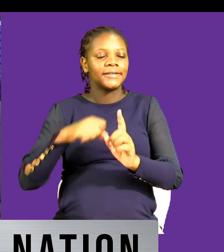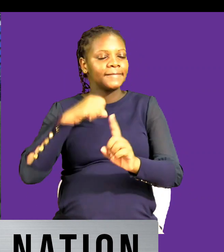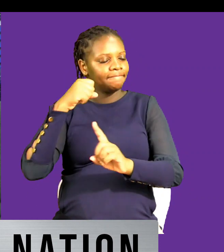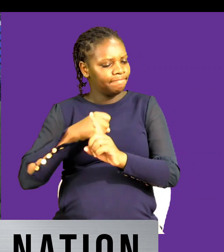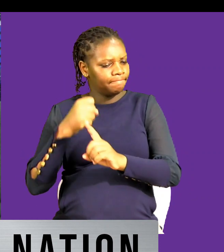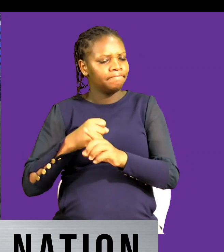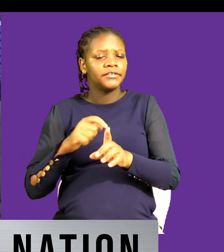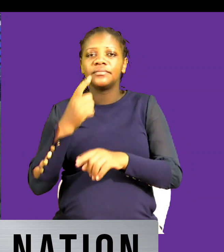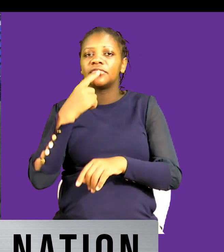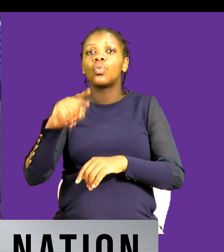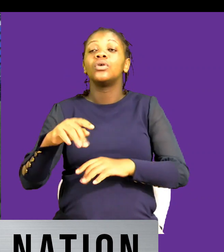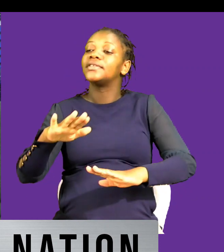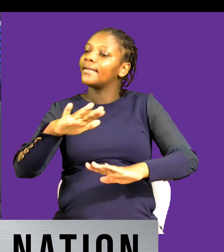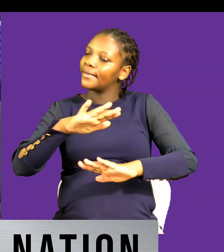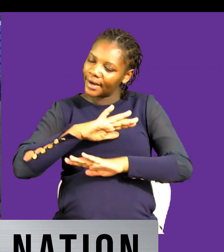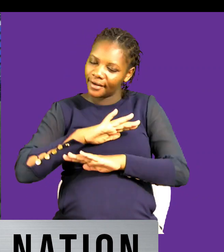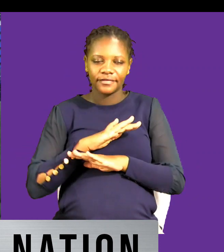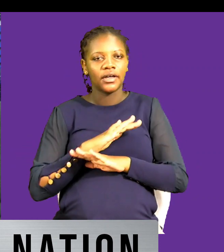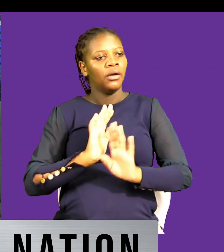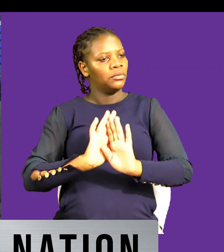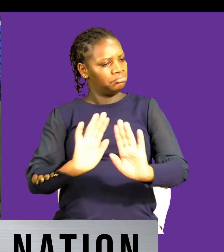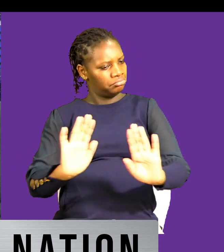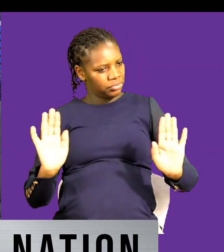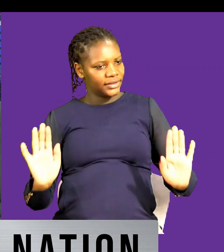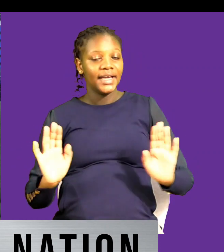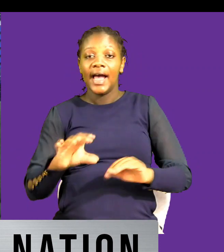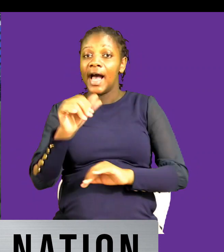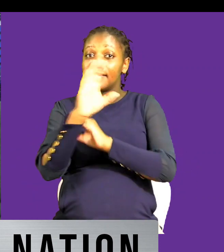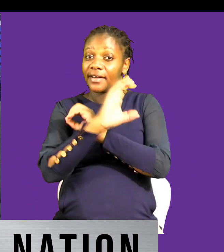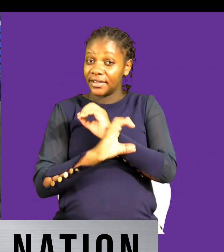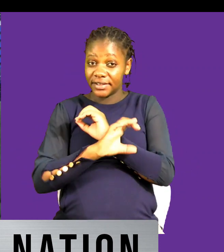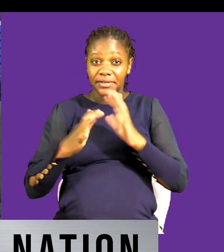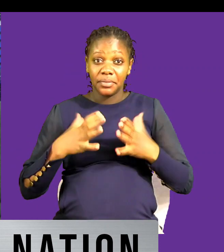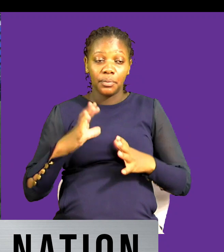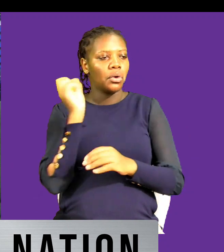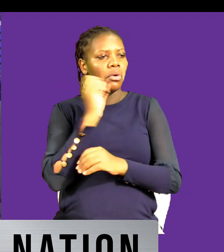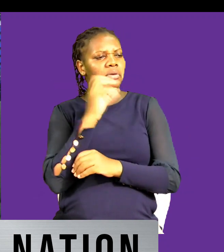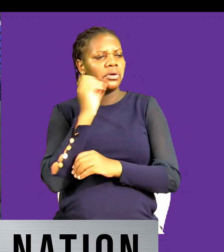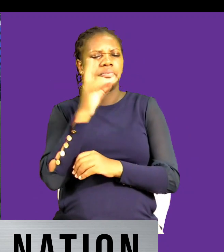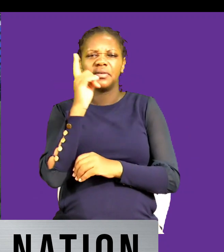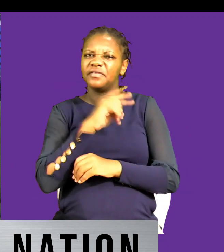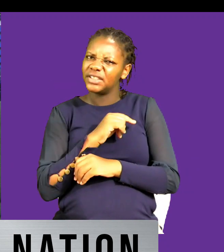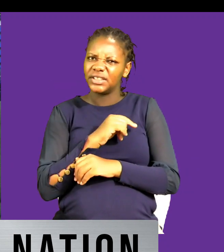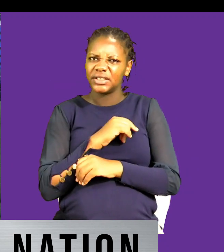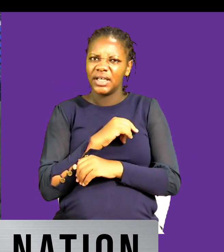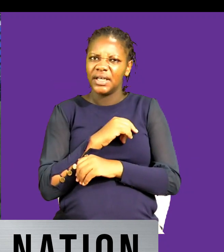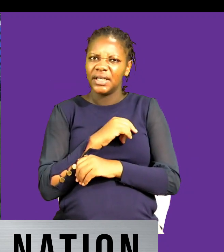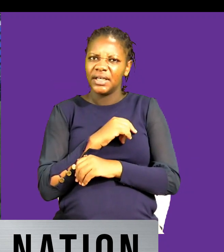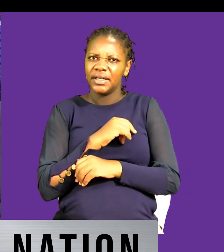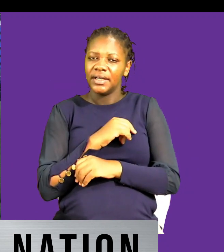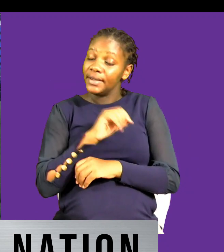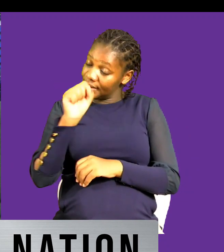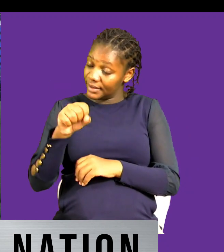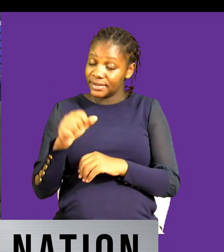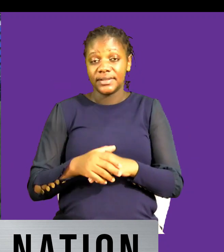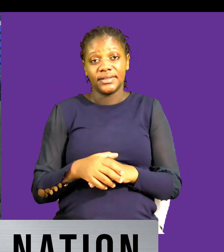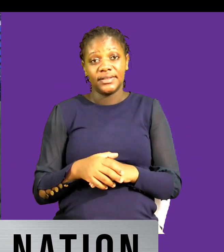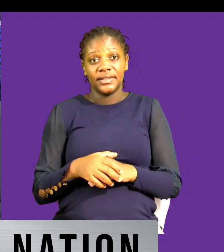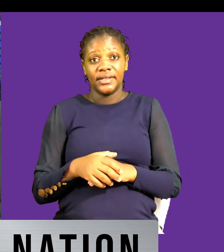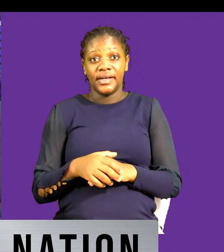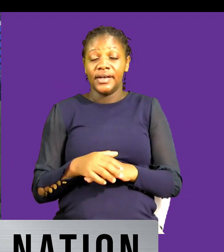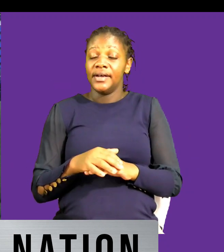to say enough is enough. In other countries they've come out. In Kenya we have the Constitution, Article 257, as we are talking as Free Kenya.